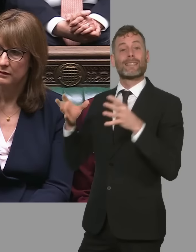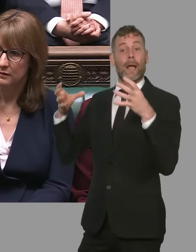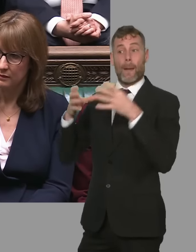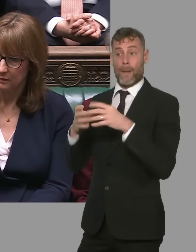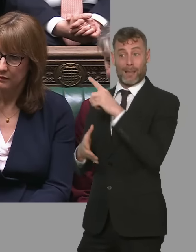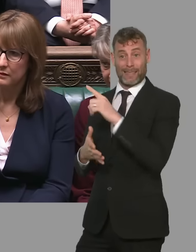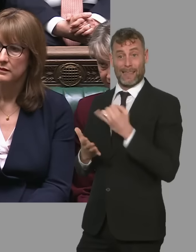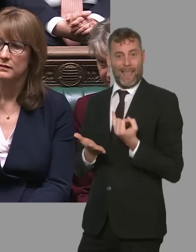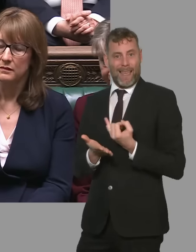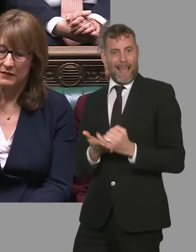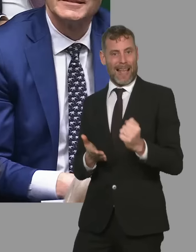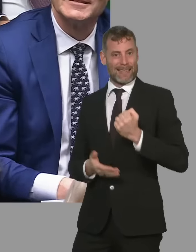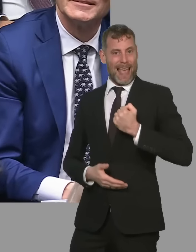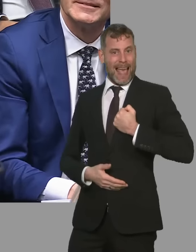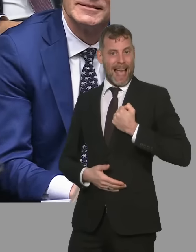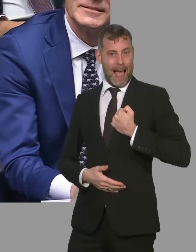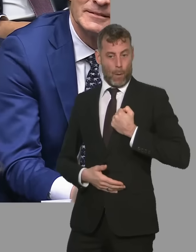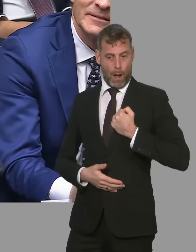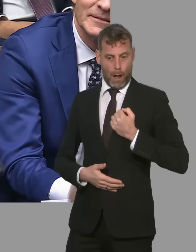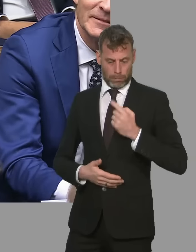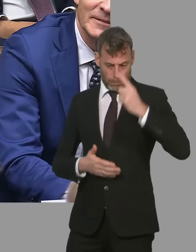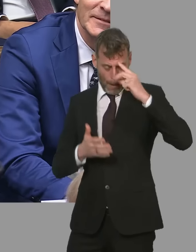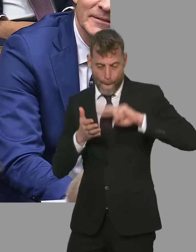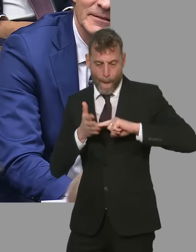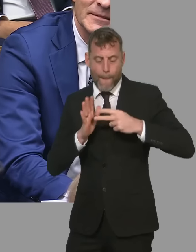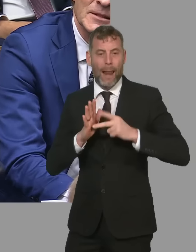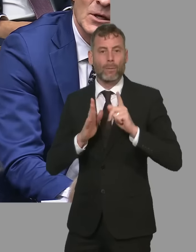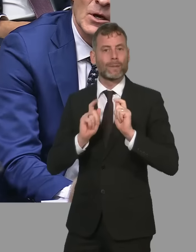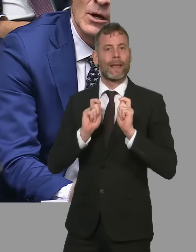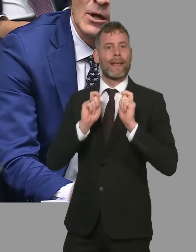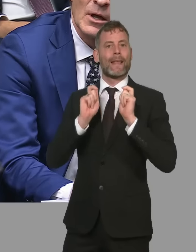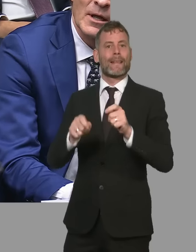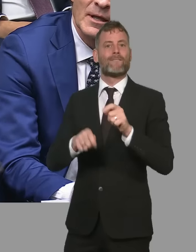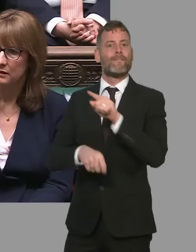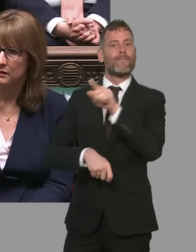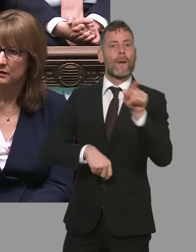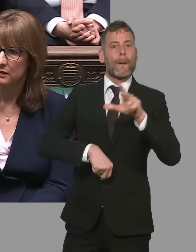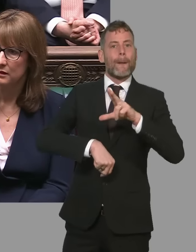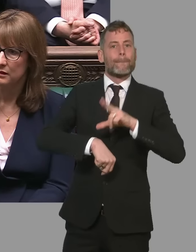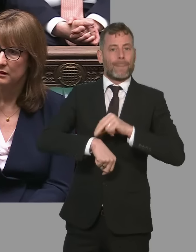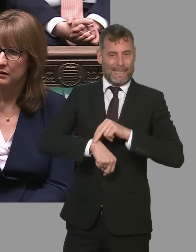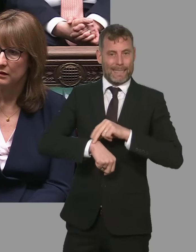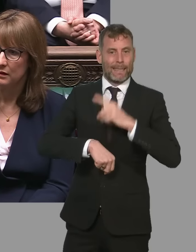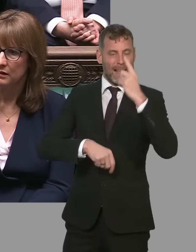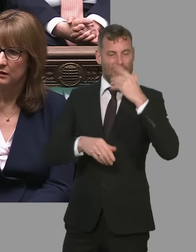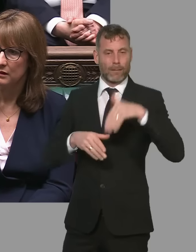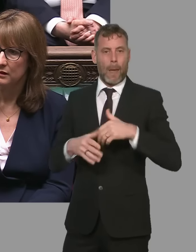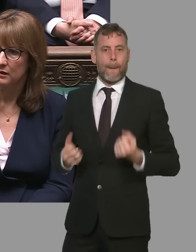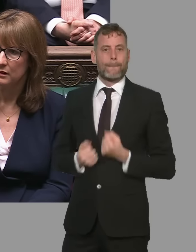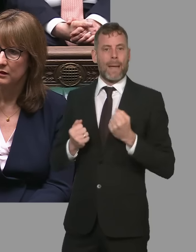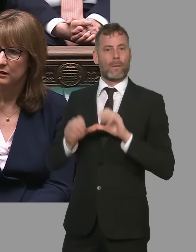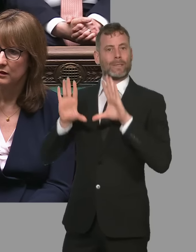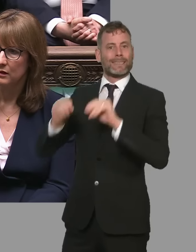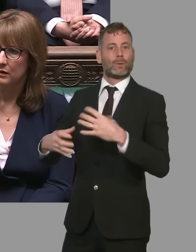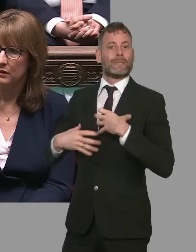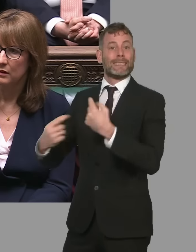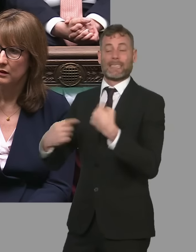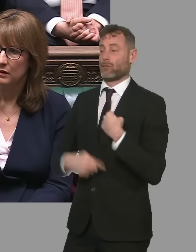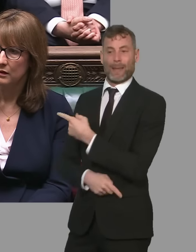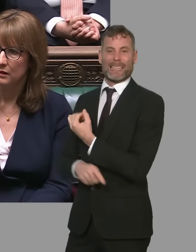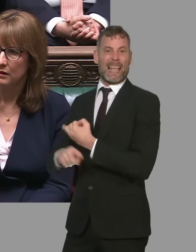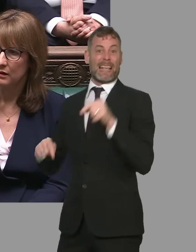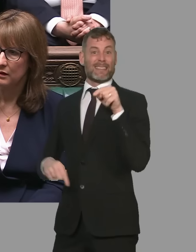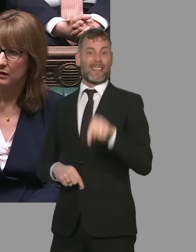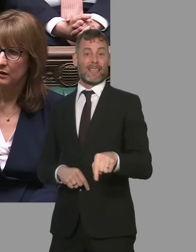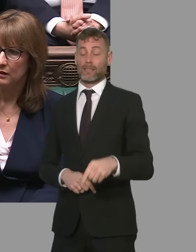he doesn't want it sorted. And he has absolutely no judgment. He again said, let's join the war, let's all go to war.